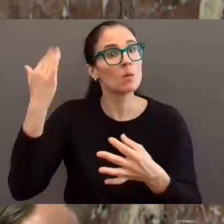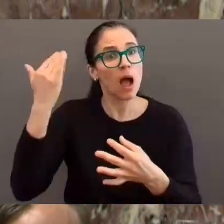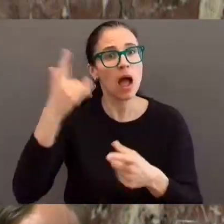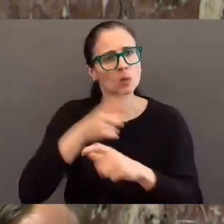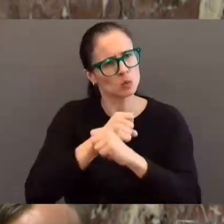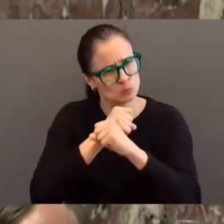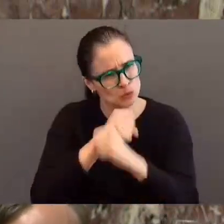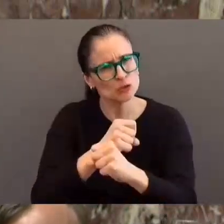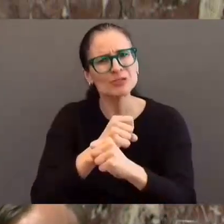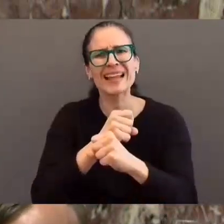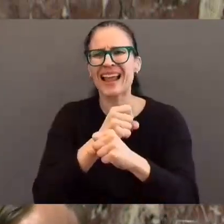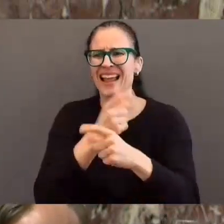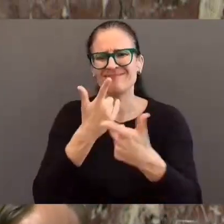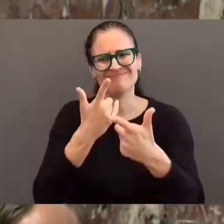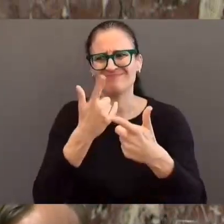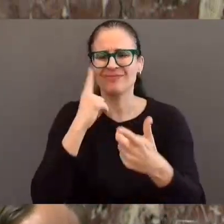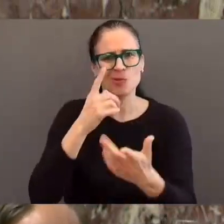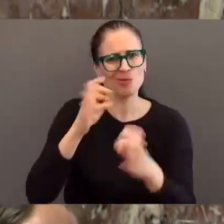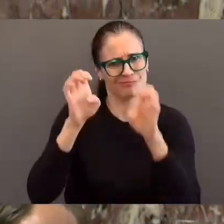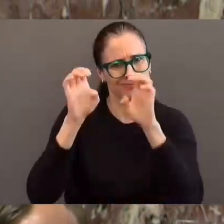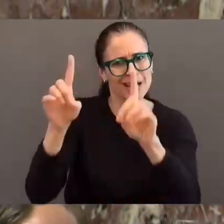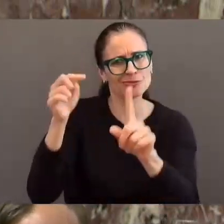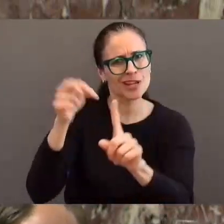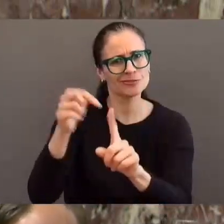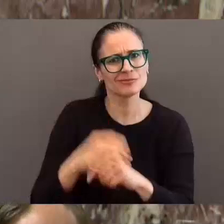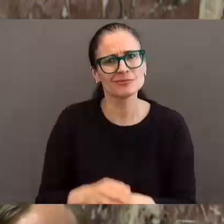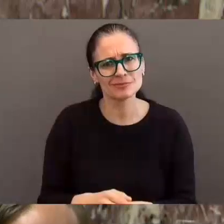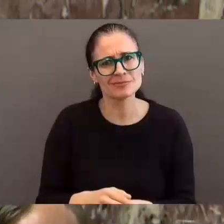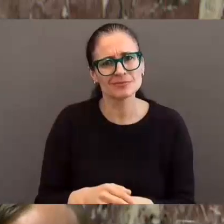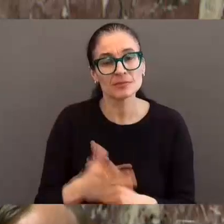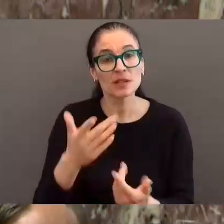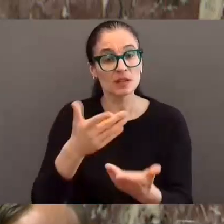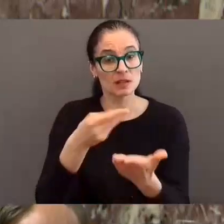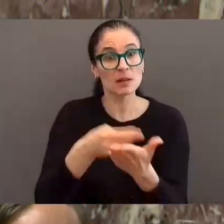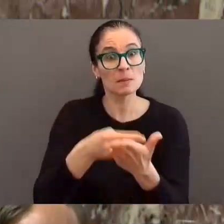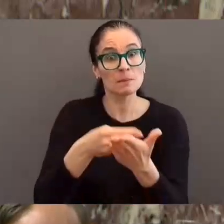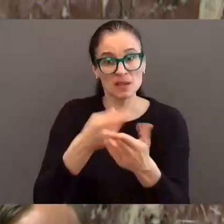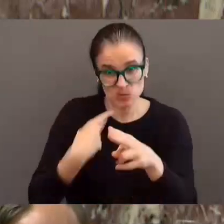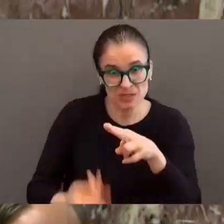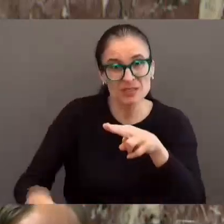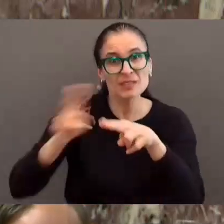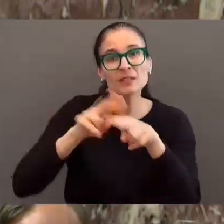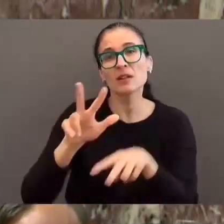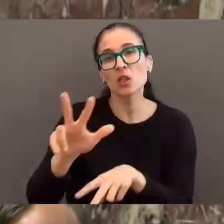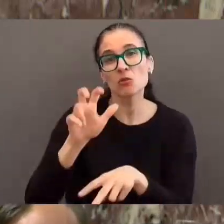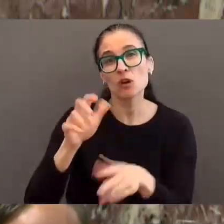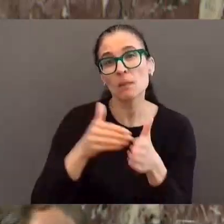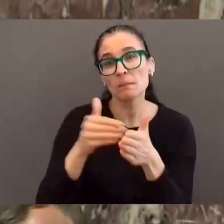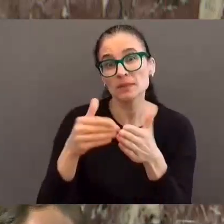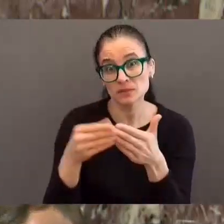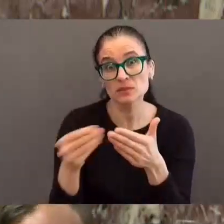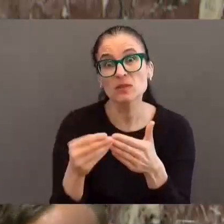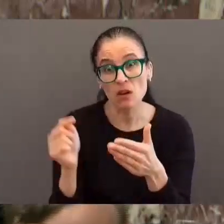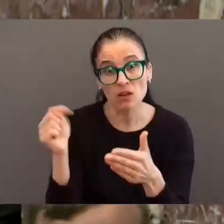million. That is our values. We are going to continue to work with our partners. We're going to continue to support